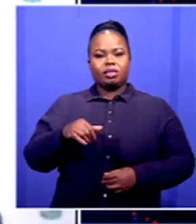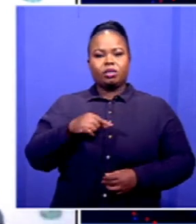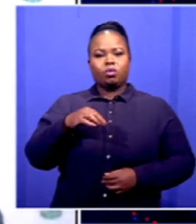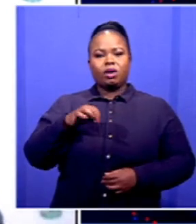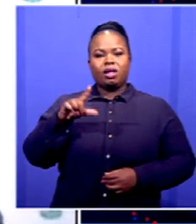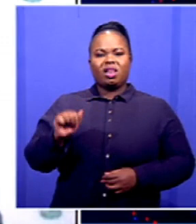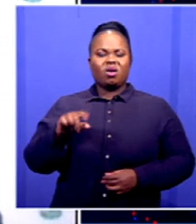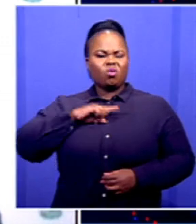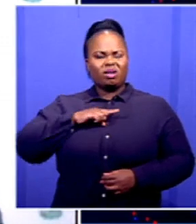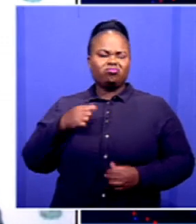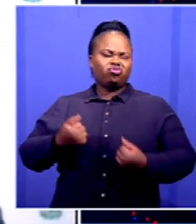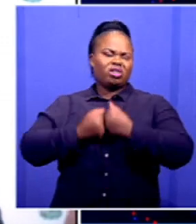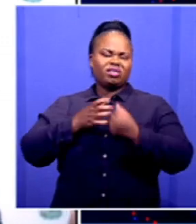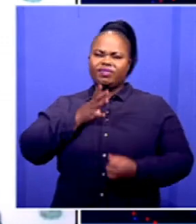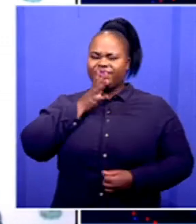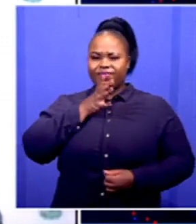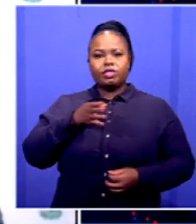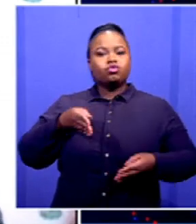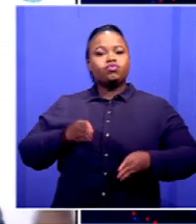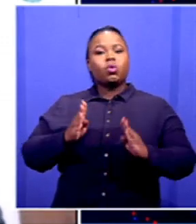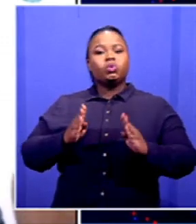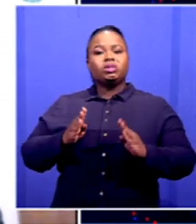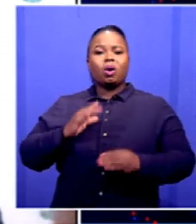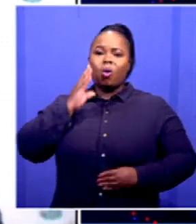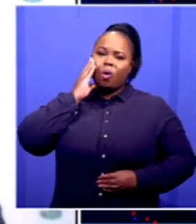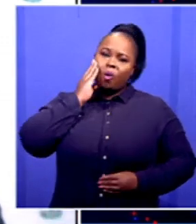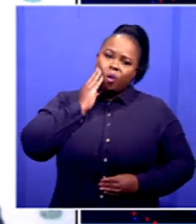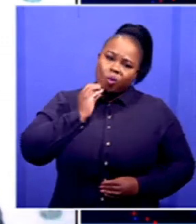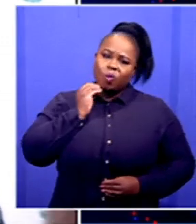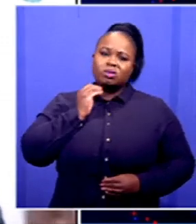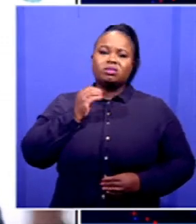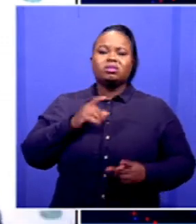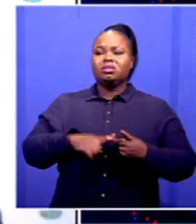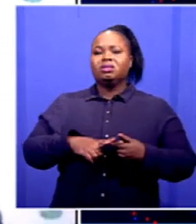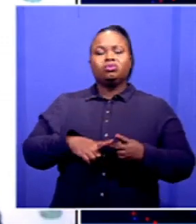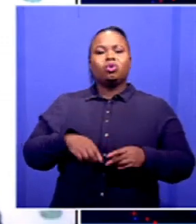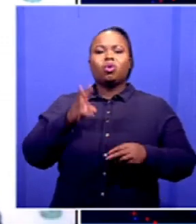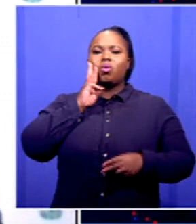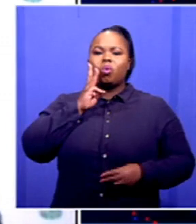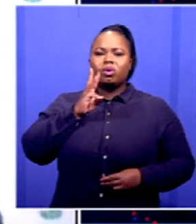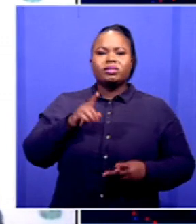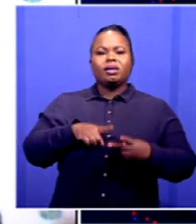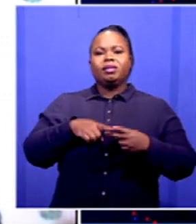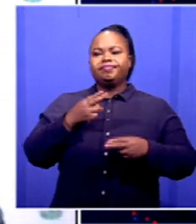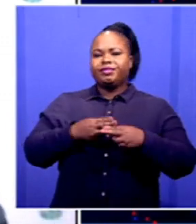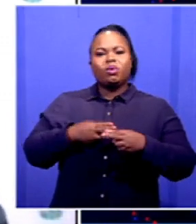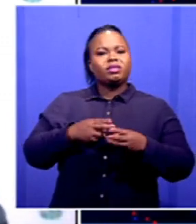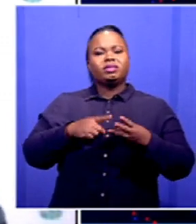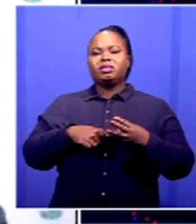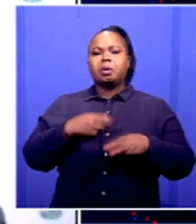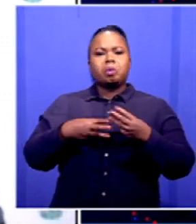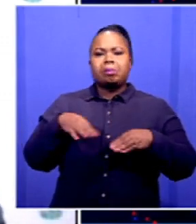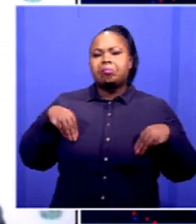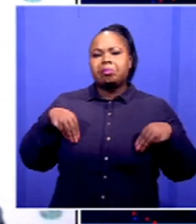has got huge challenges in terms of roads infrastructure, aging infrastructure, water security, sanitation, and unemployment, and a number of